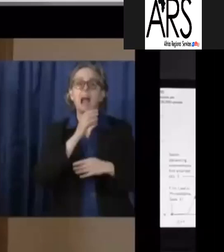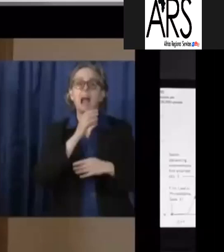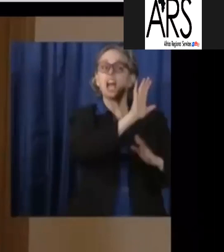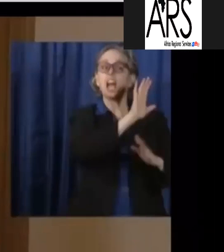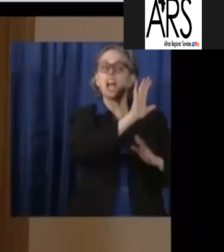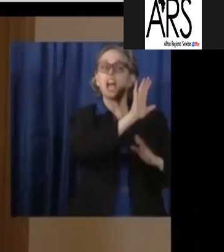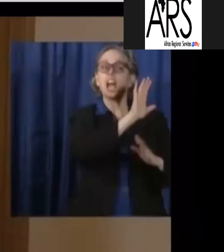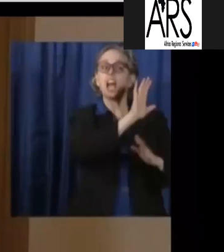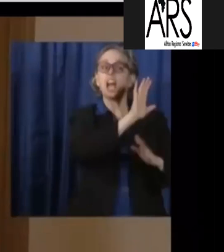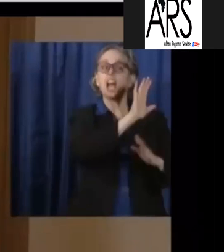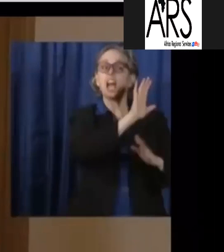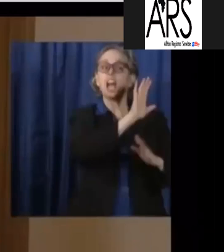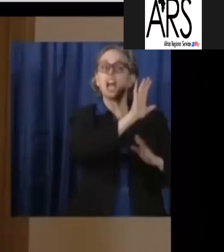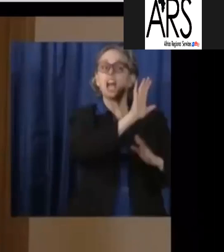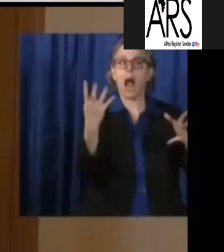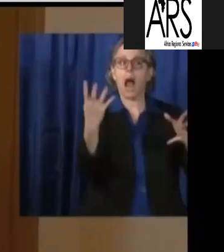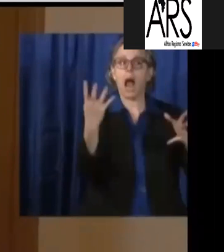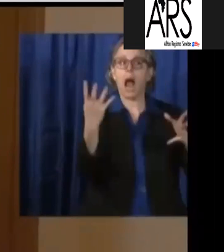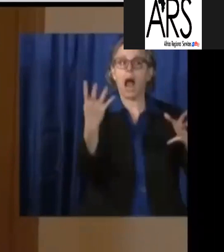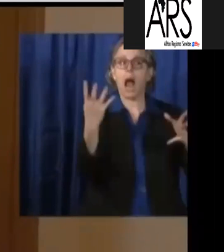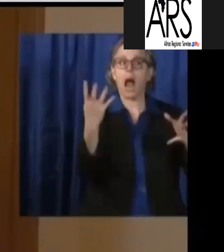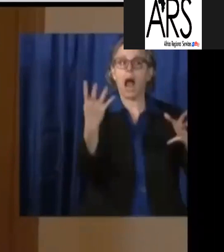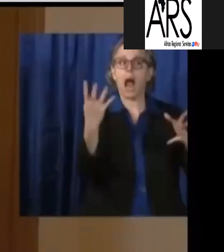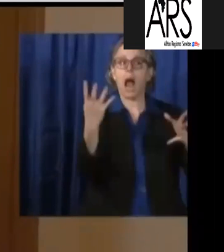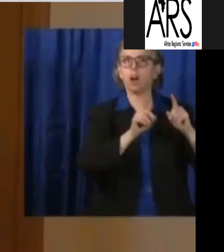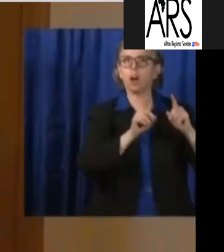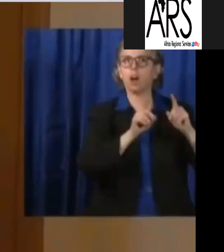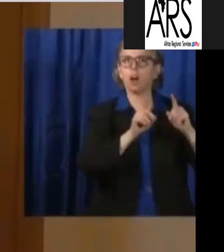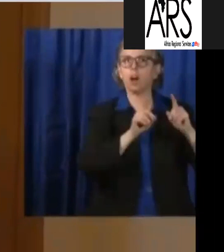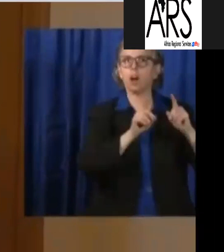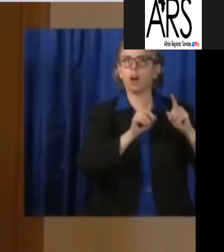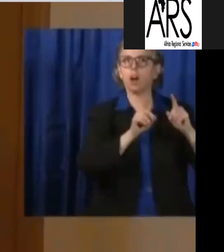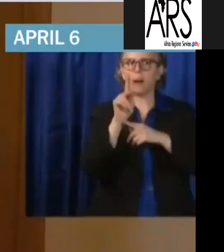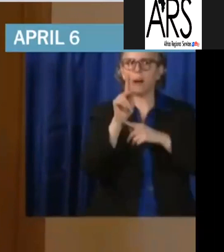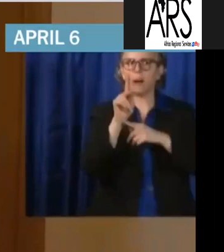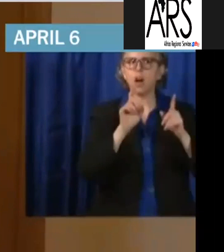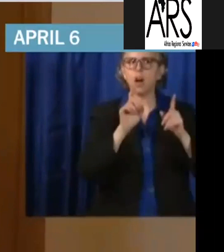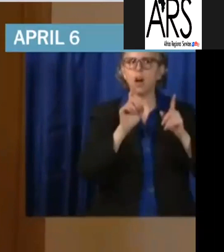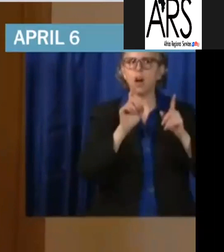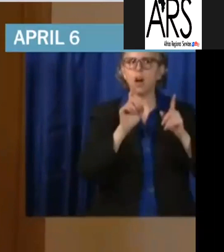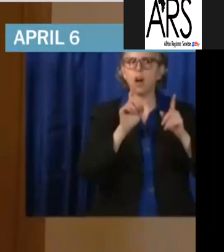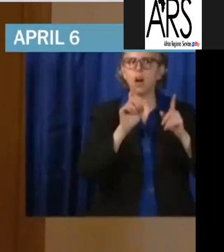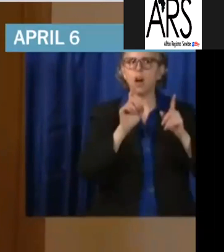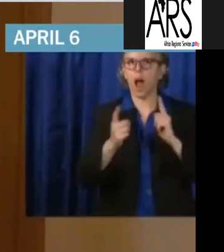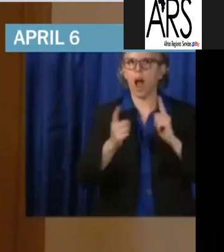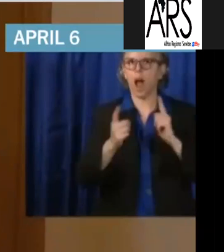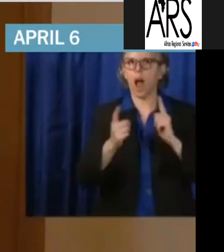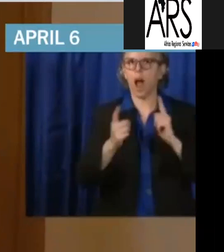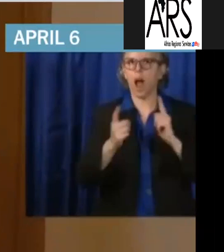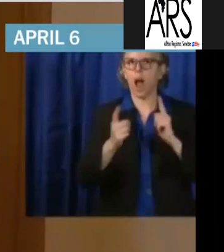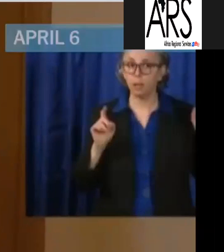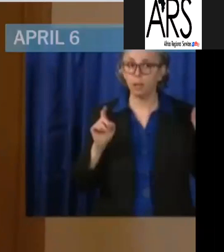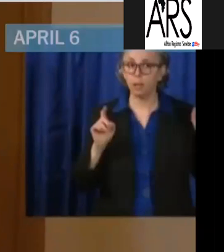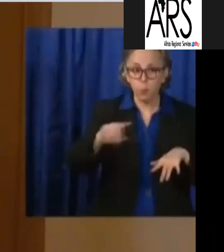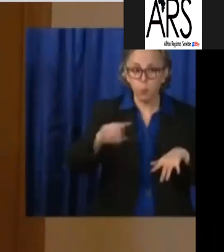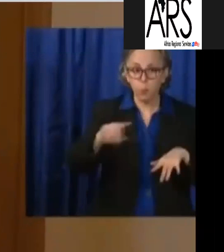at home, not by ordering them, but by inspiring them. People at home, you are moving mountains.